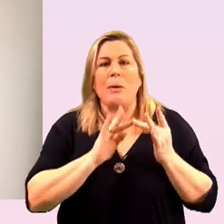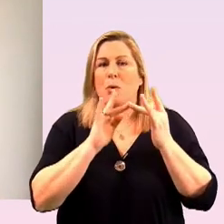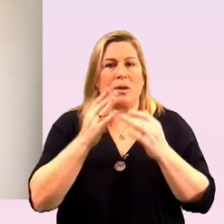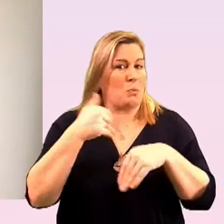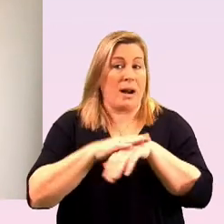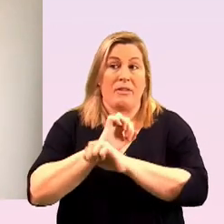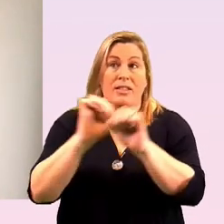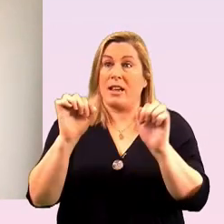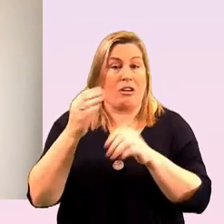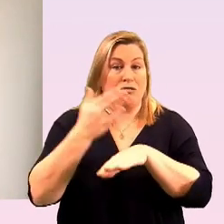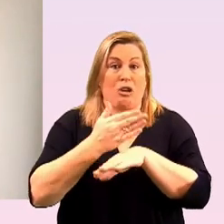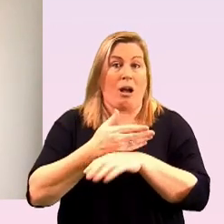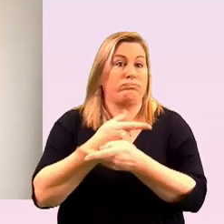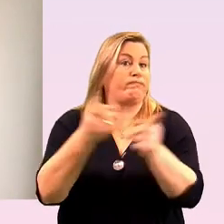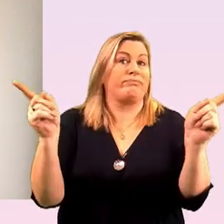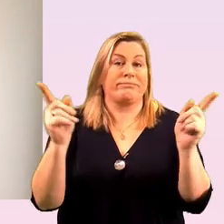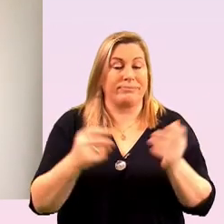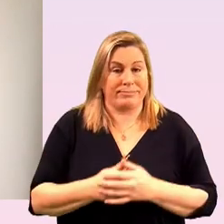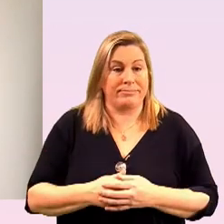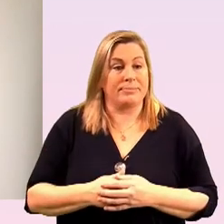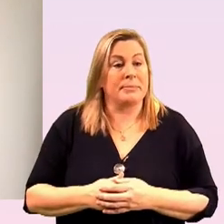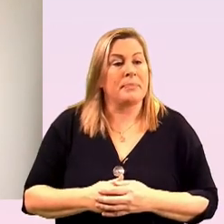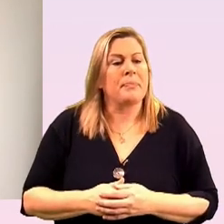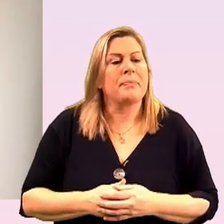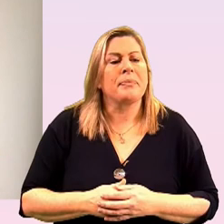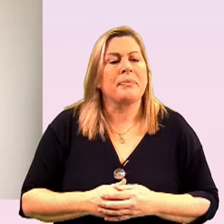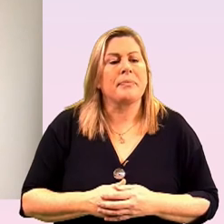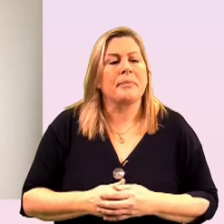themselves in. Yeah, absolutely. It's also part of being,